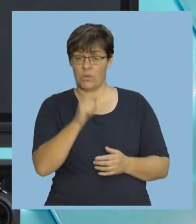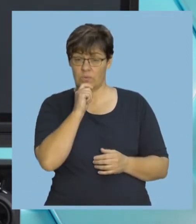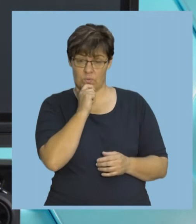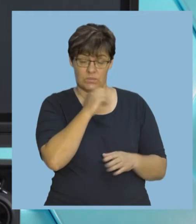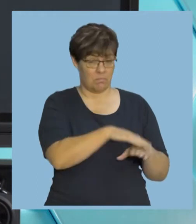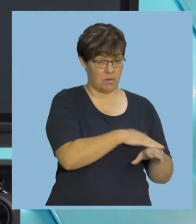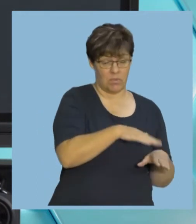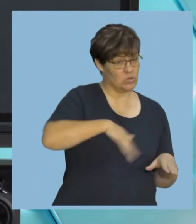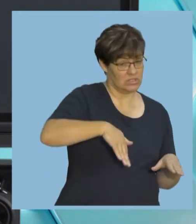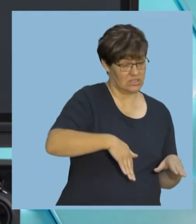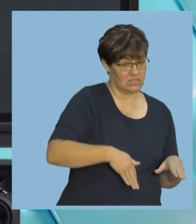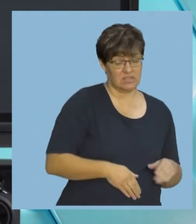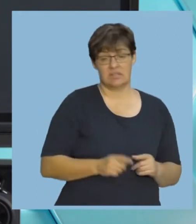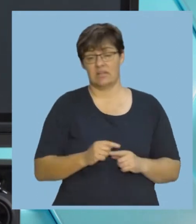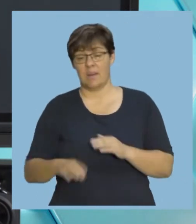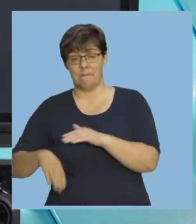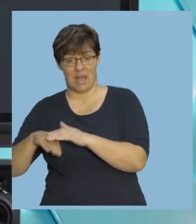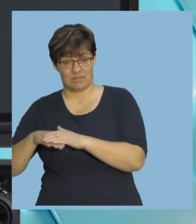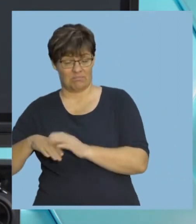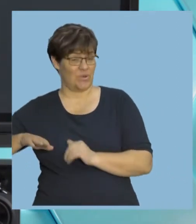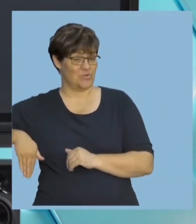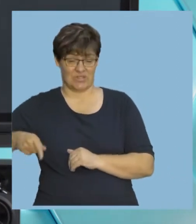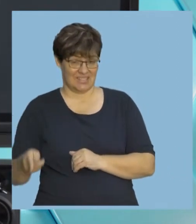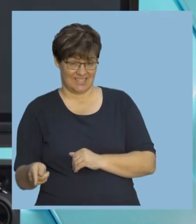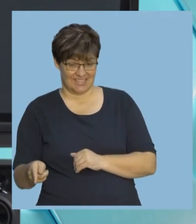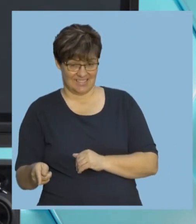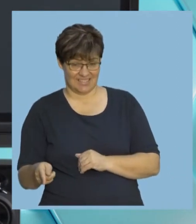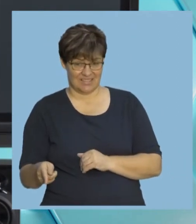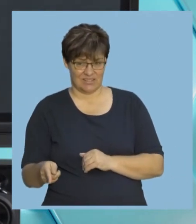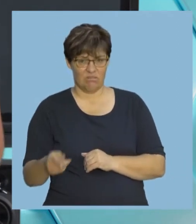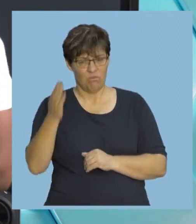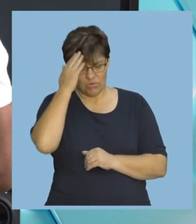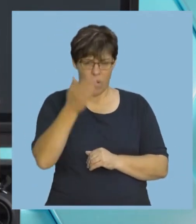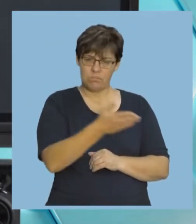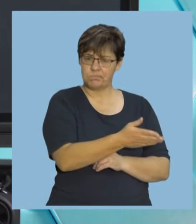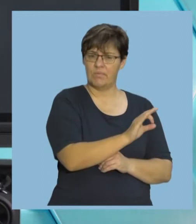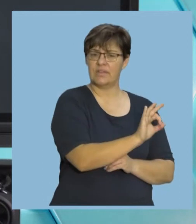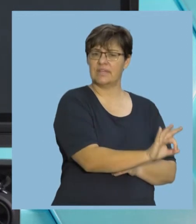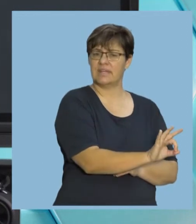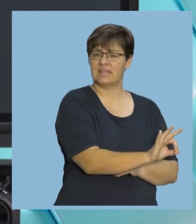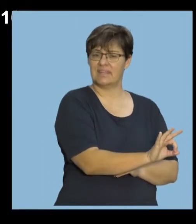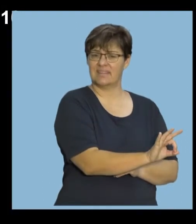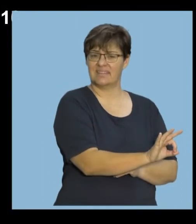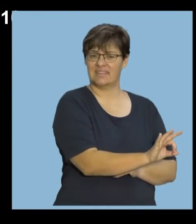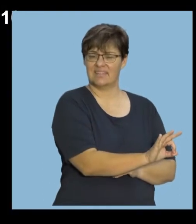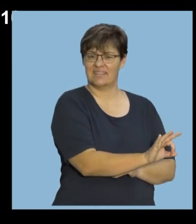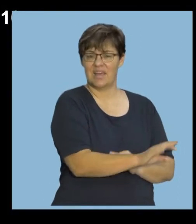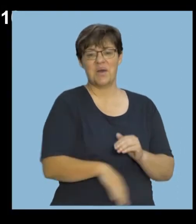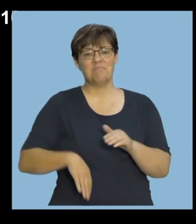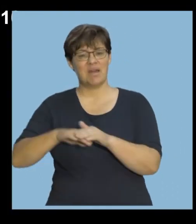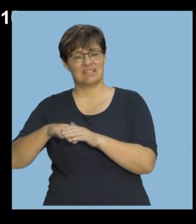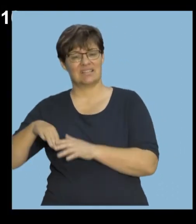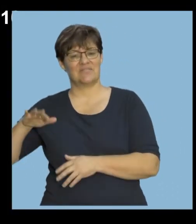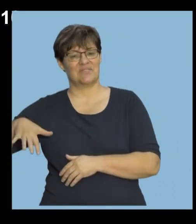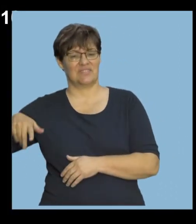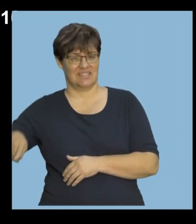what? The minimum value and the maximum value. And we know that the minimum value is what? Is 3. And